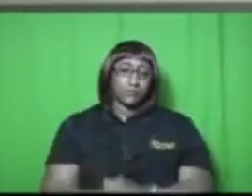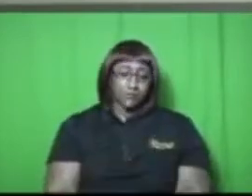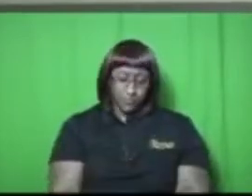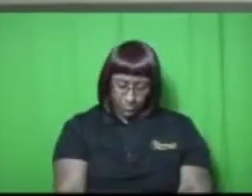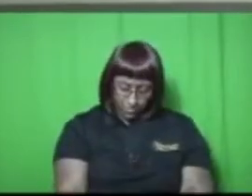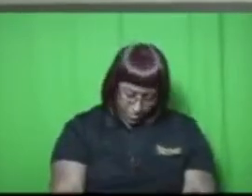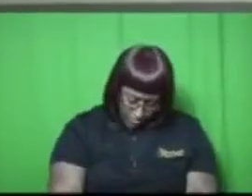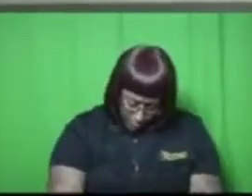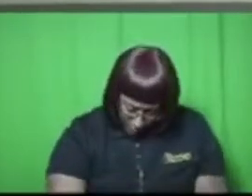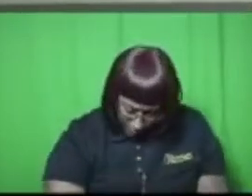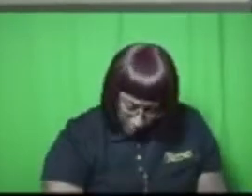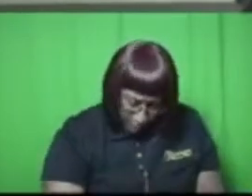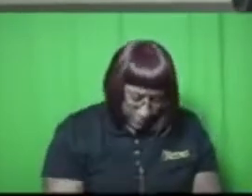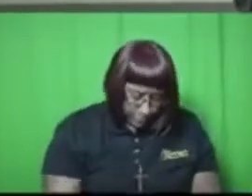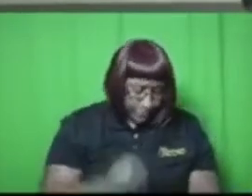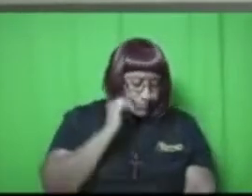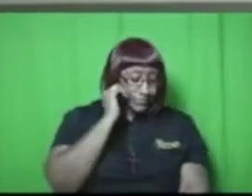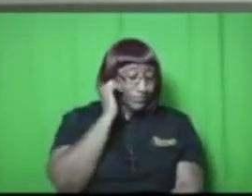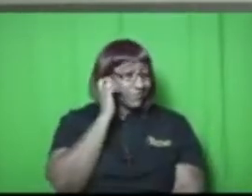Up on the Lord.